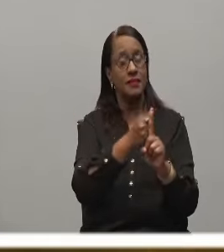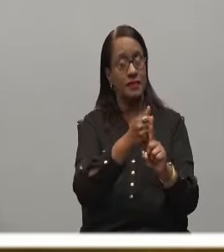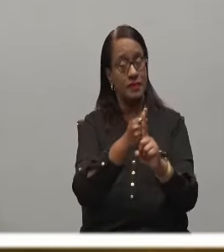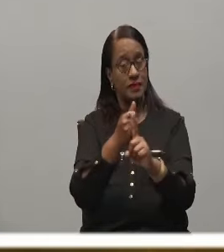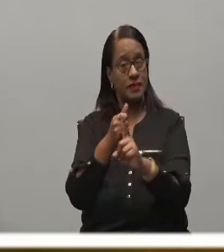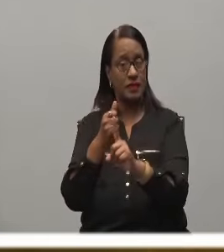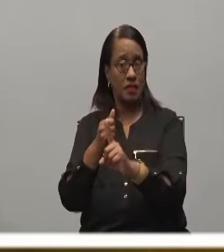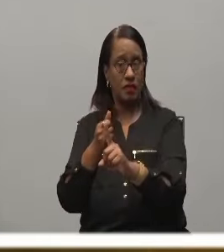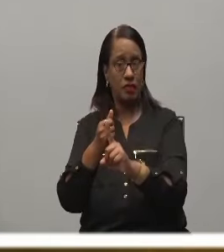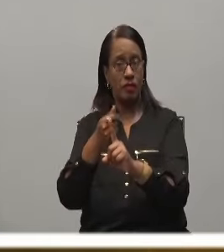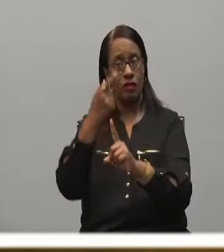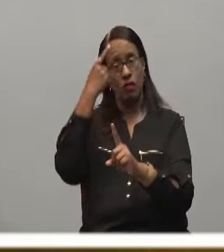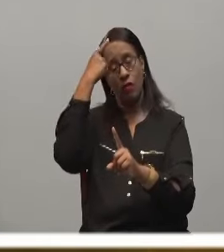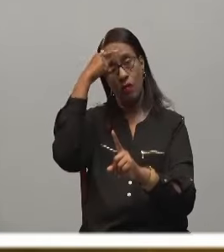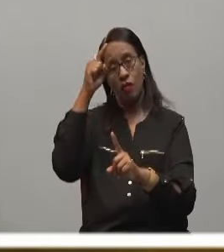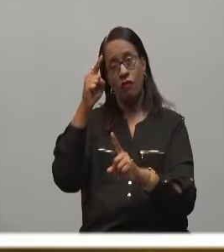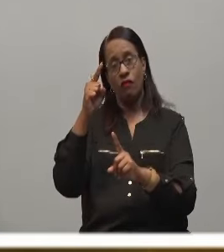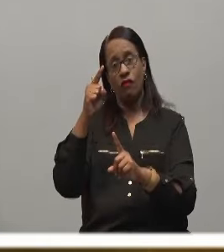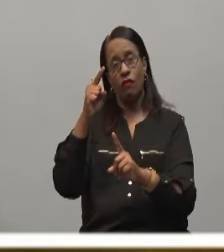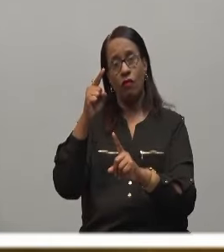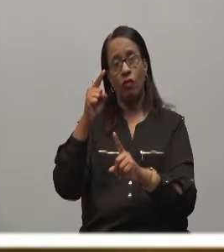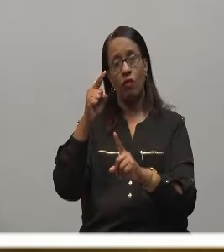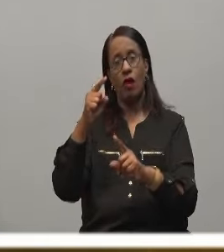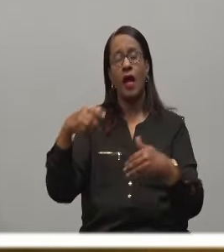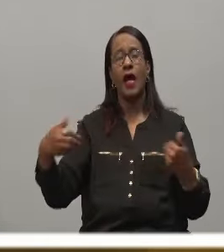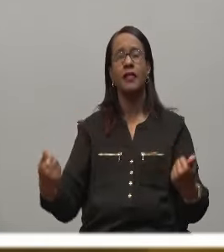to serve the Lord, do what?